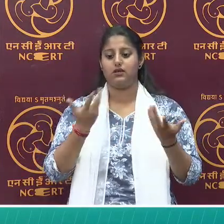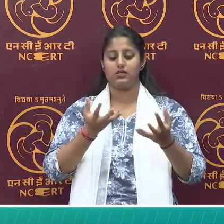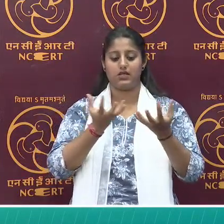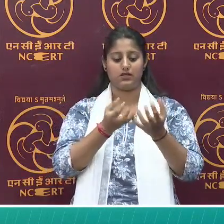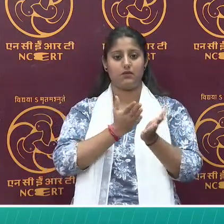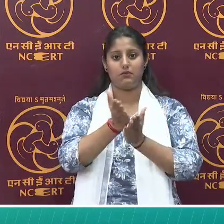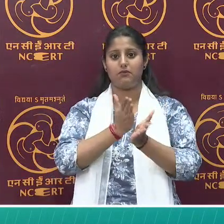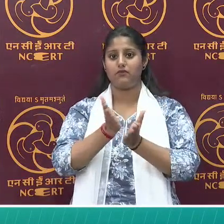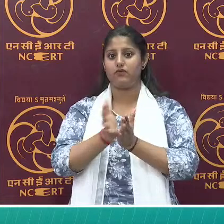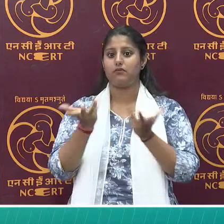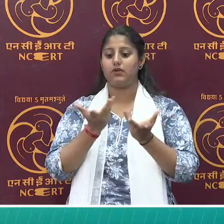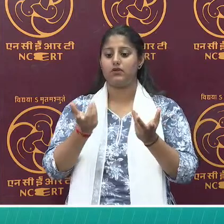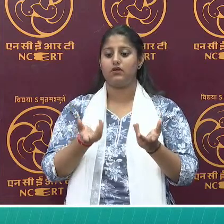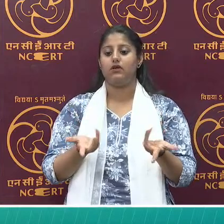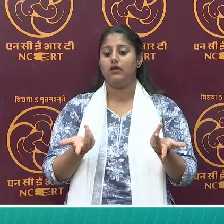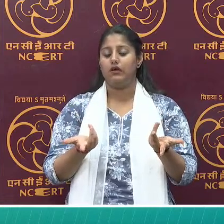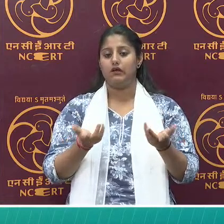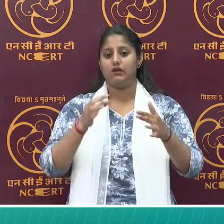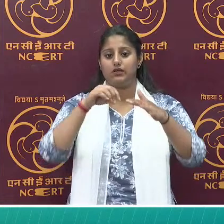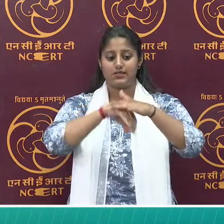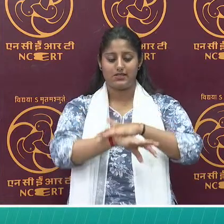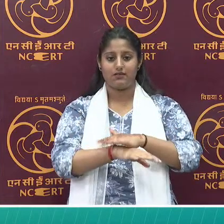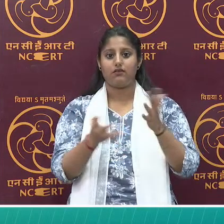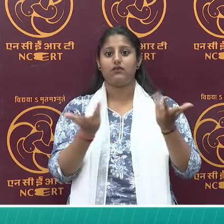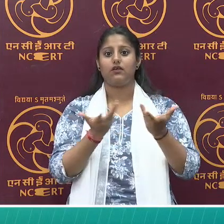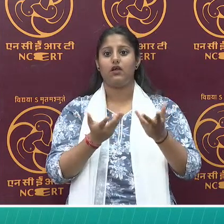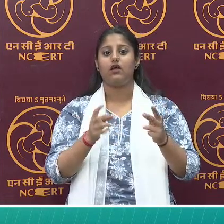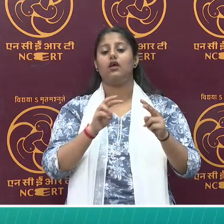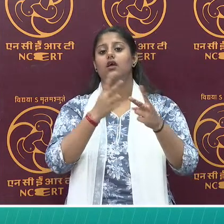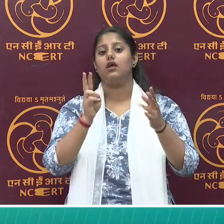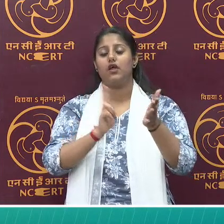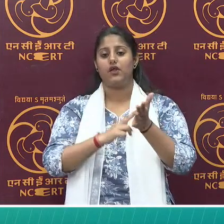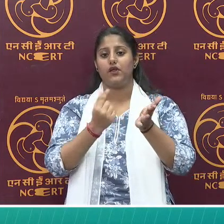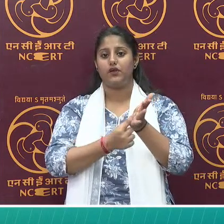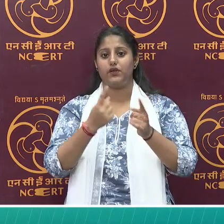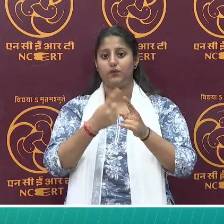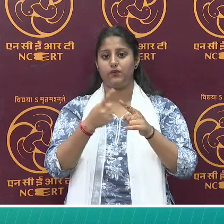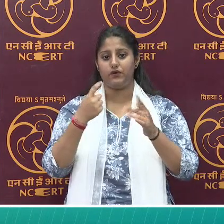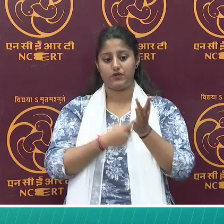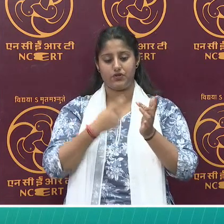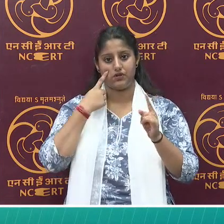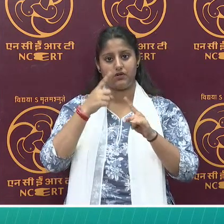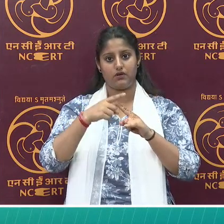provided enough amount of nutrients to our plant.